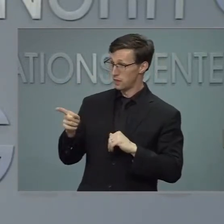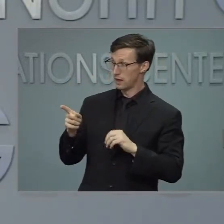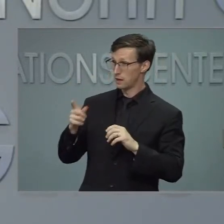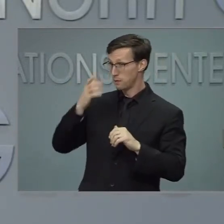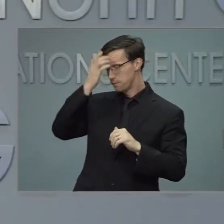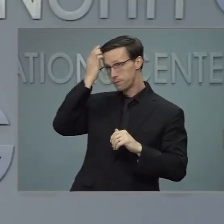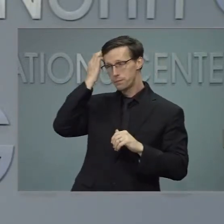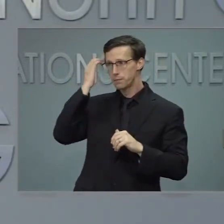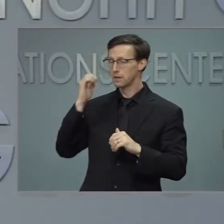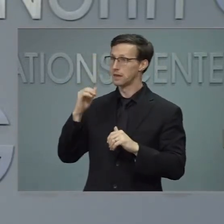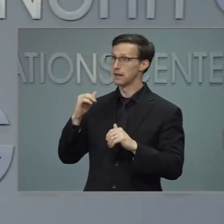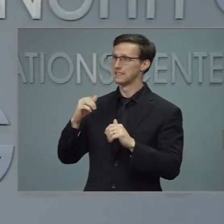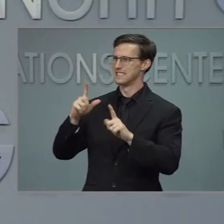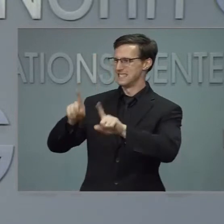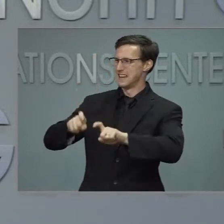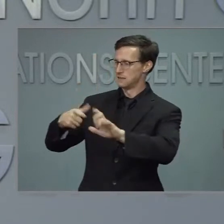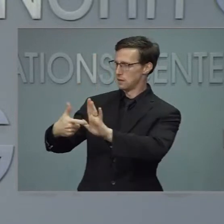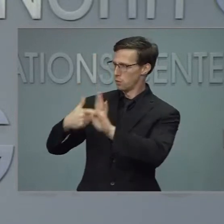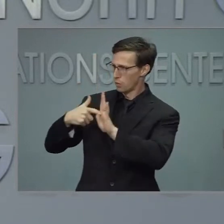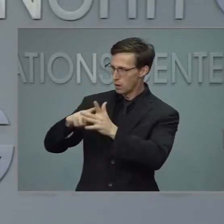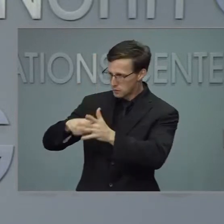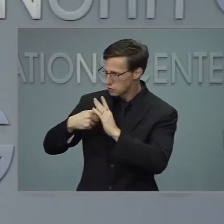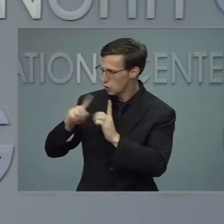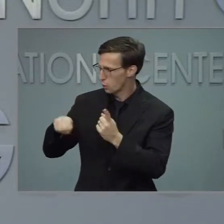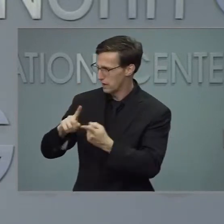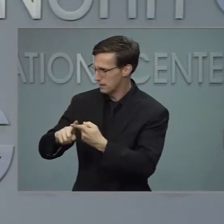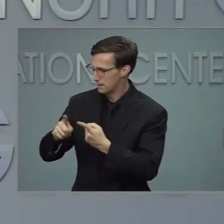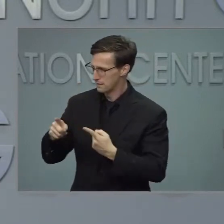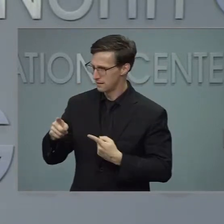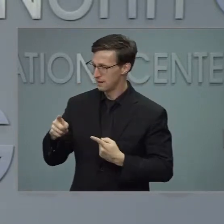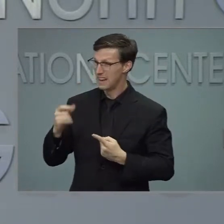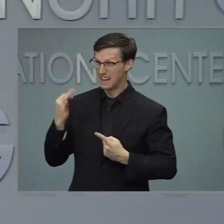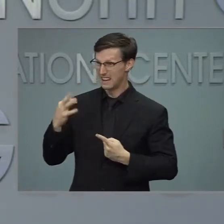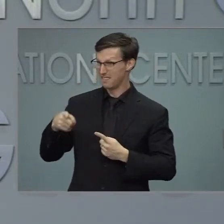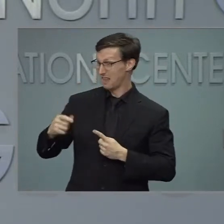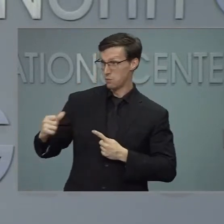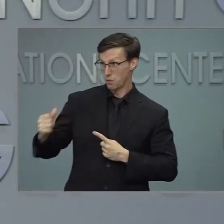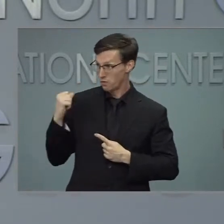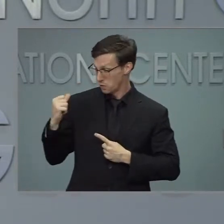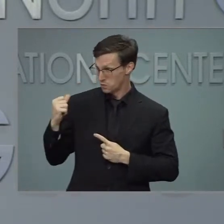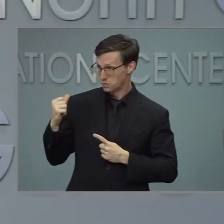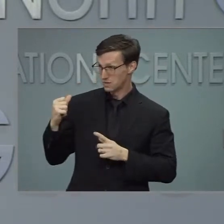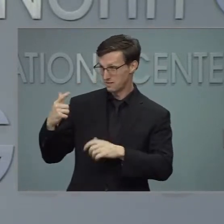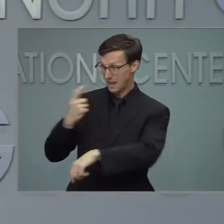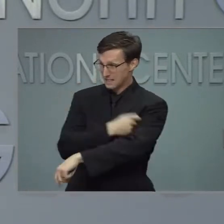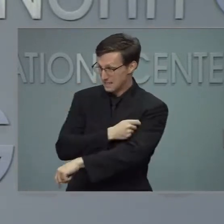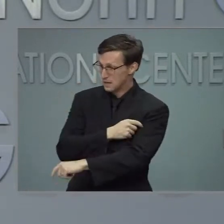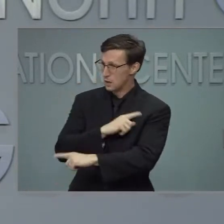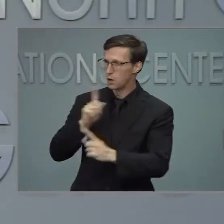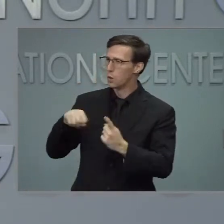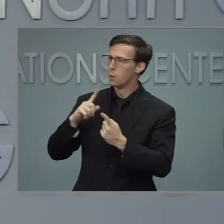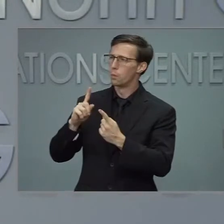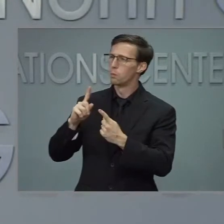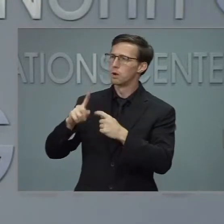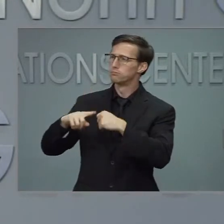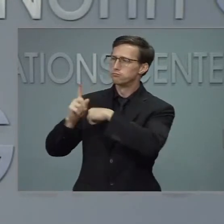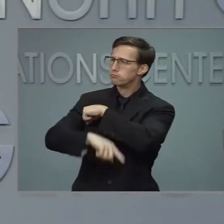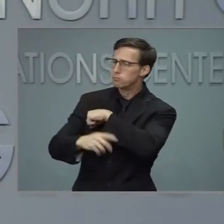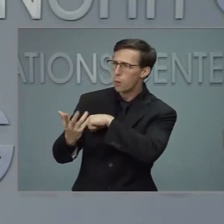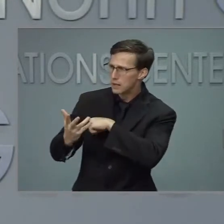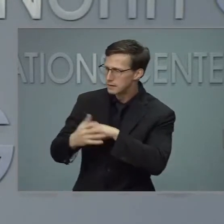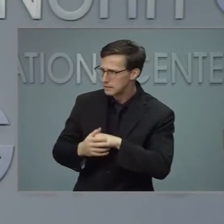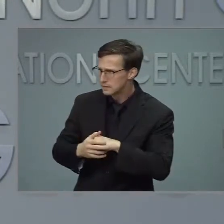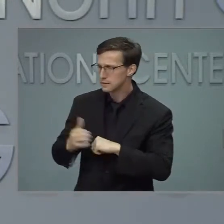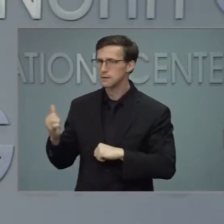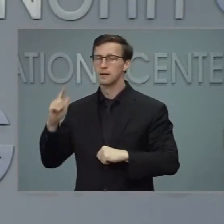testing? And then what consequences does anyone face if they don't comply? It will become effective on September the 1st. So we